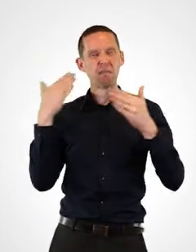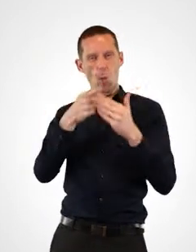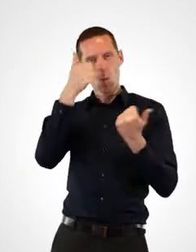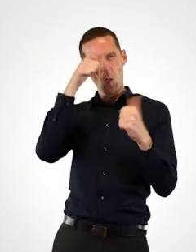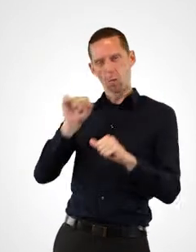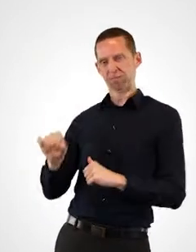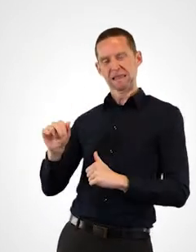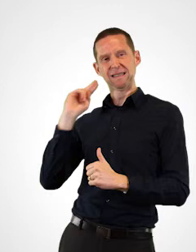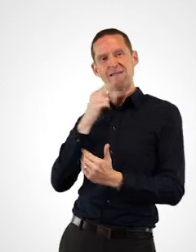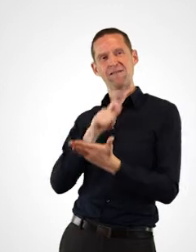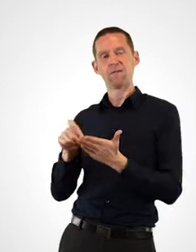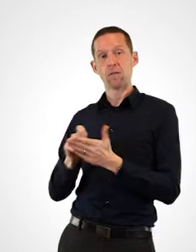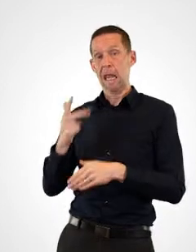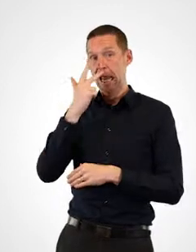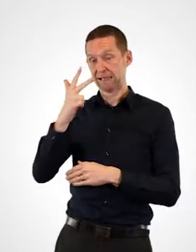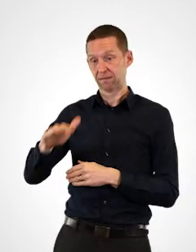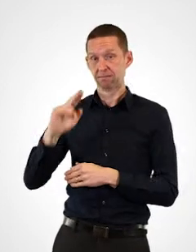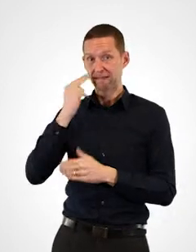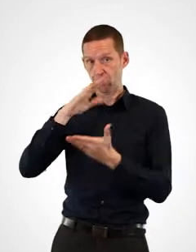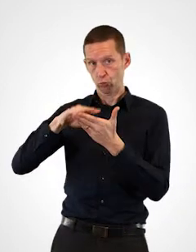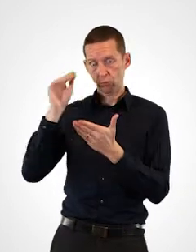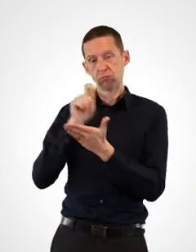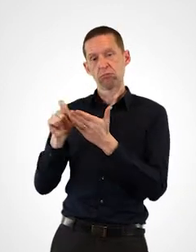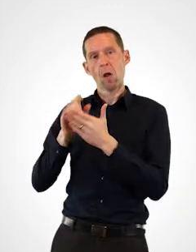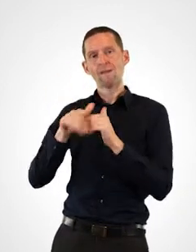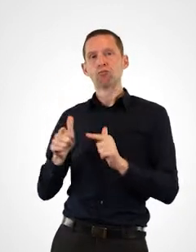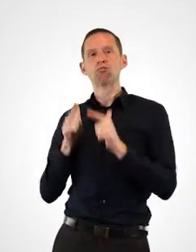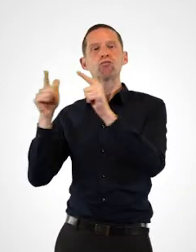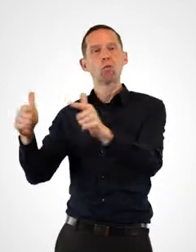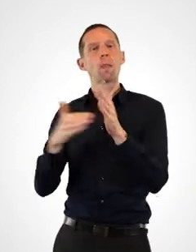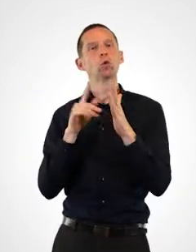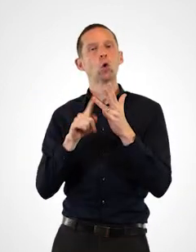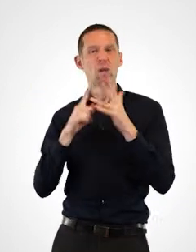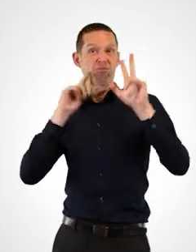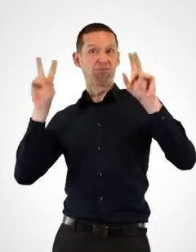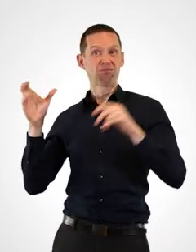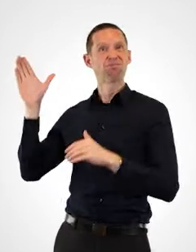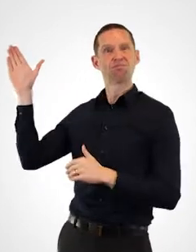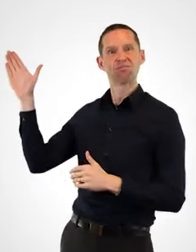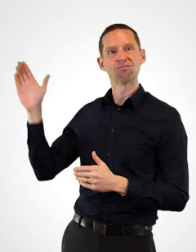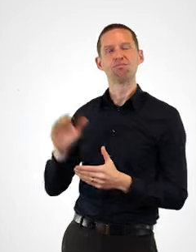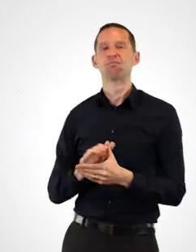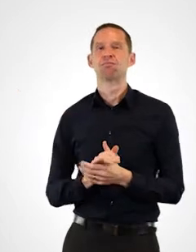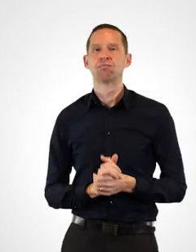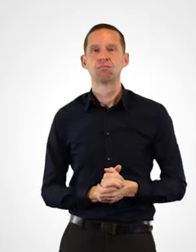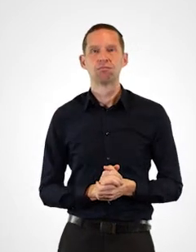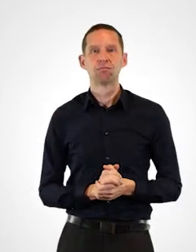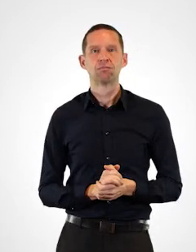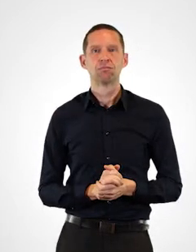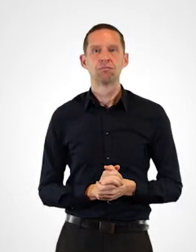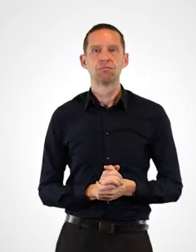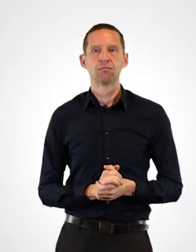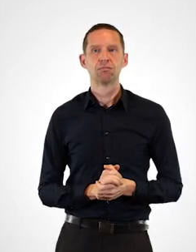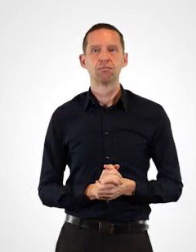time. This is a young 8-year-old deaf student writing about her trip to the zoo, and she says, "I go to outside. I go waiting